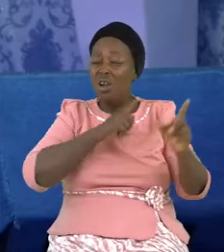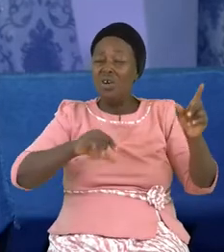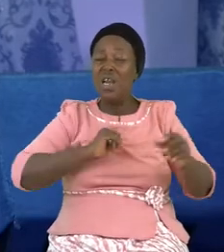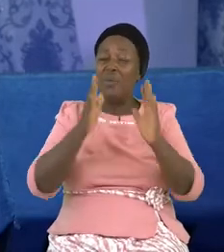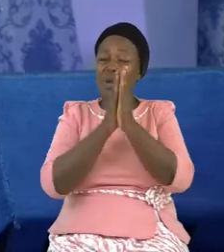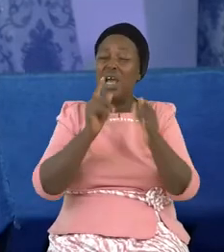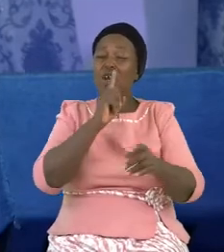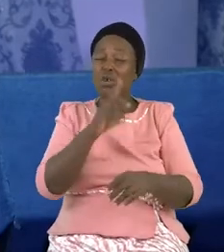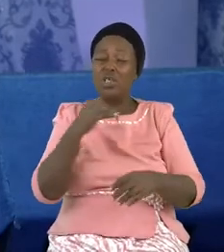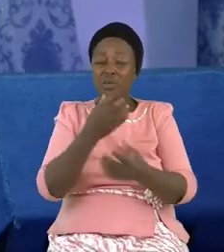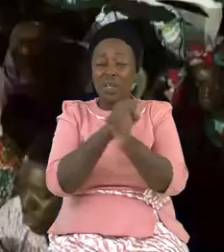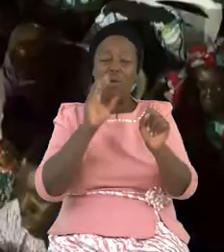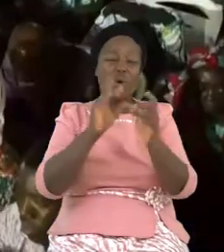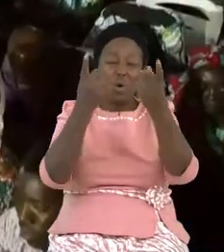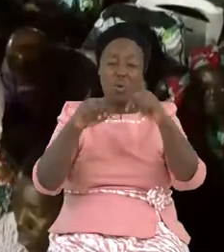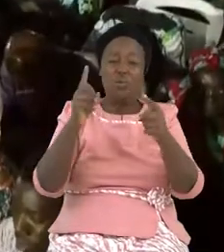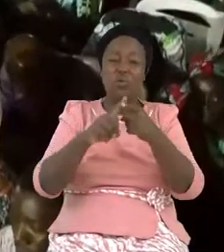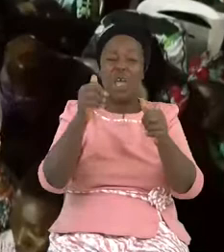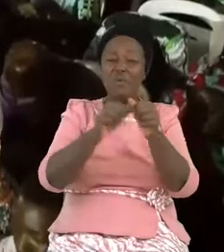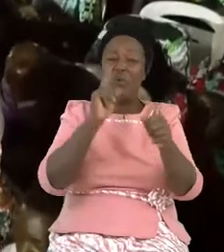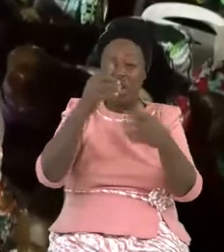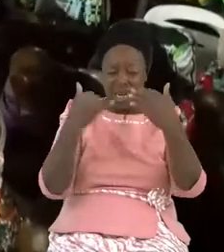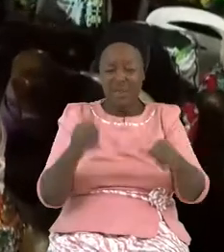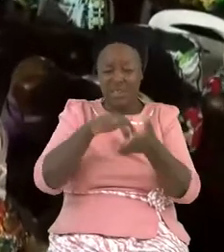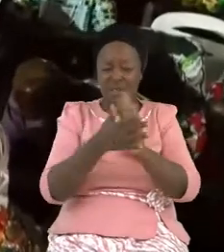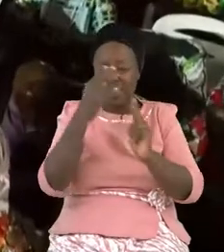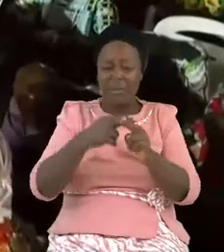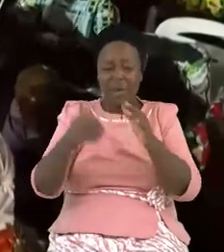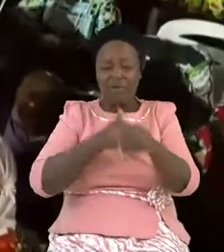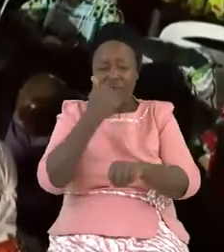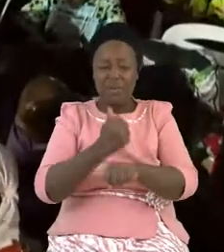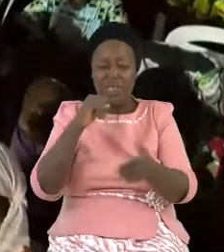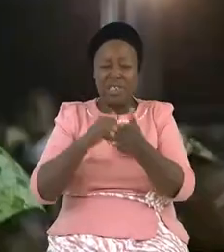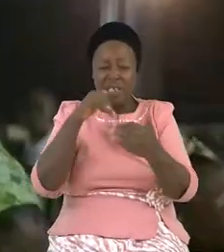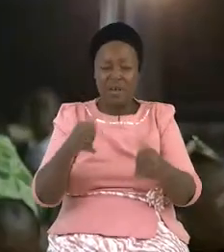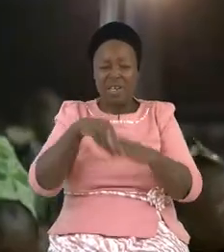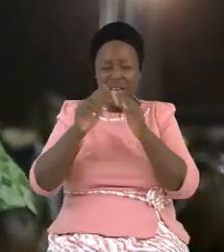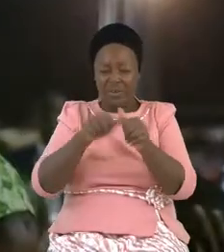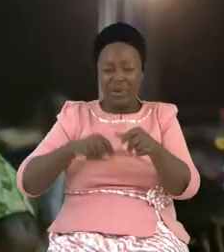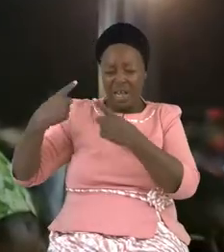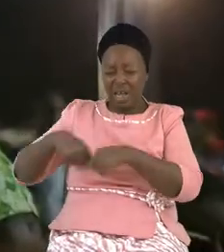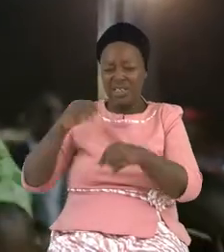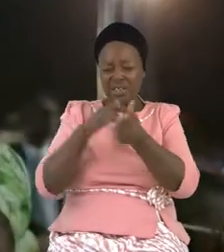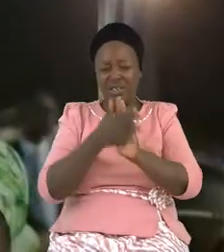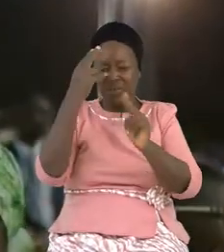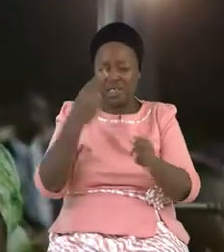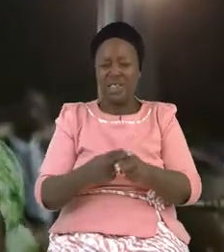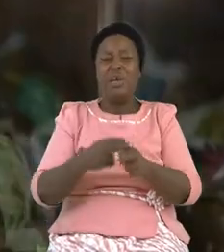will come to every life right now. Confirm it in every heart, Lord. In Jesus' name we